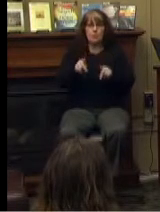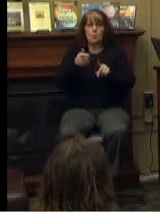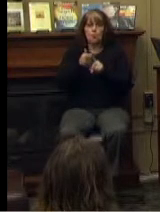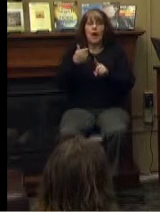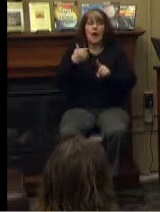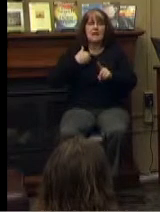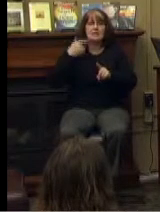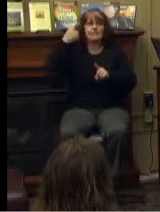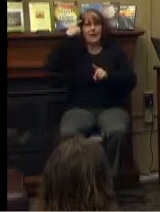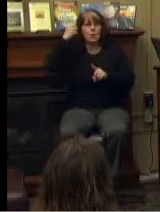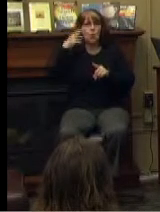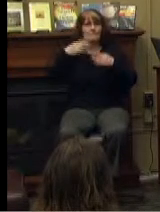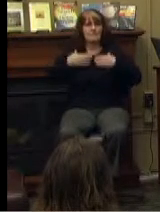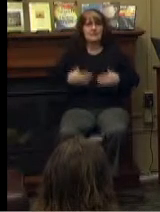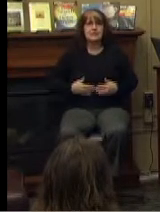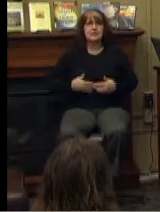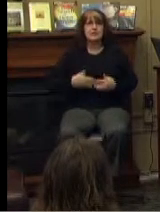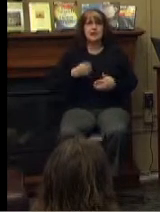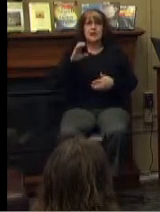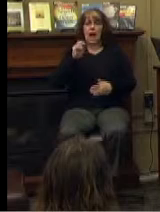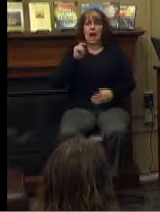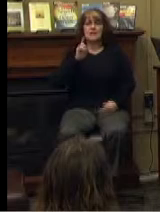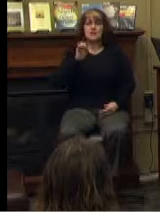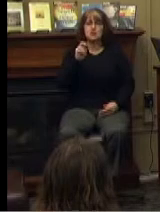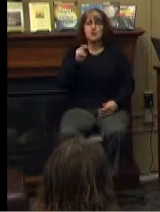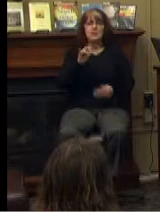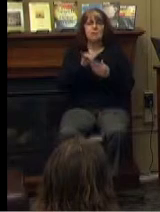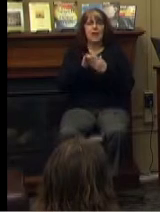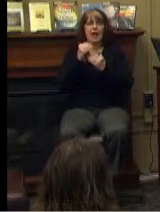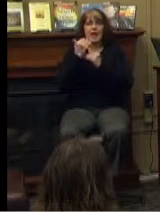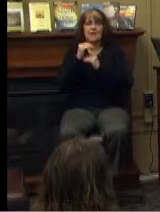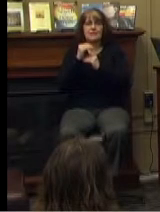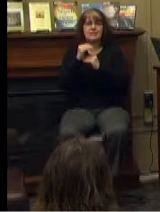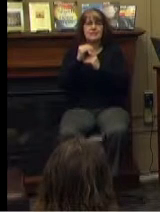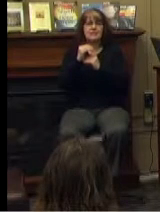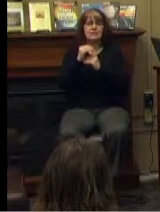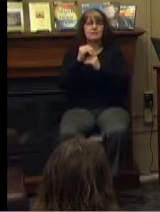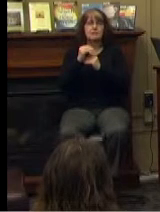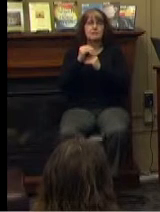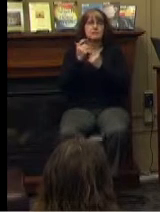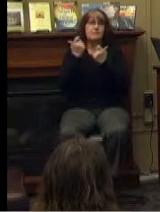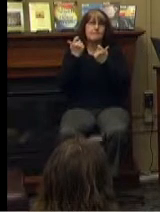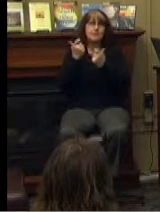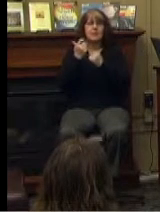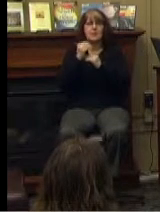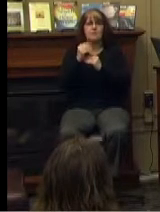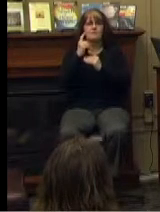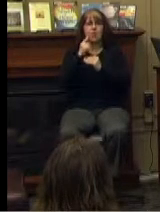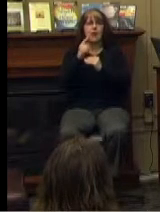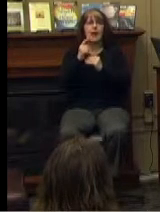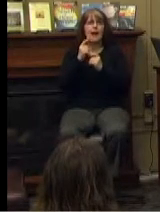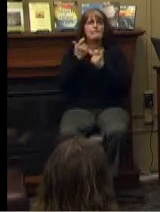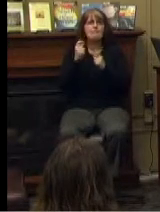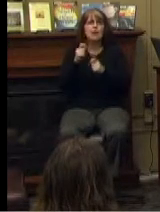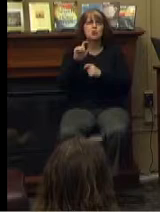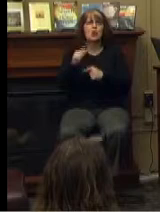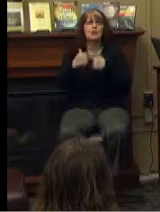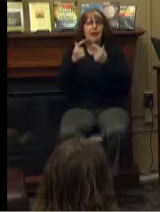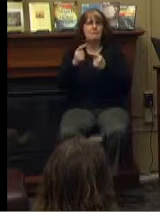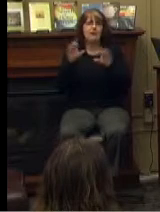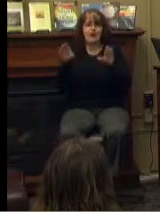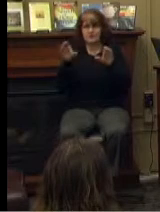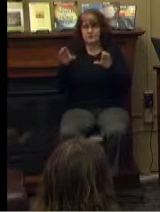that substantially limits a major life activity. So now when you think about that, major life activity, that's a lot of stuff. And I'm going to show you what